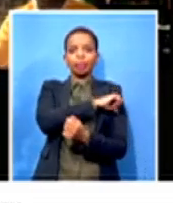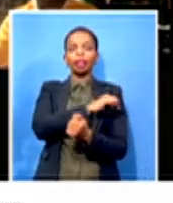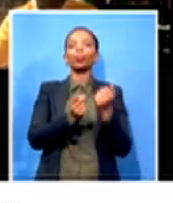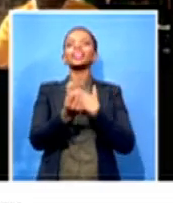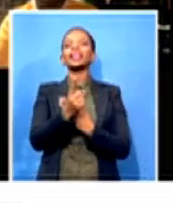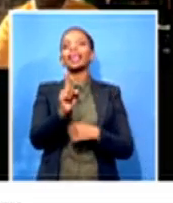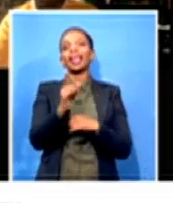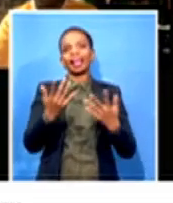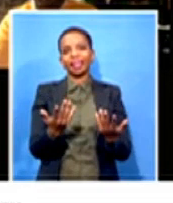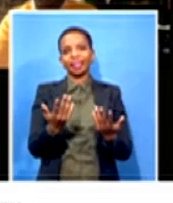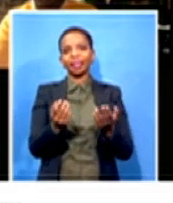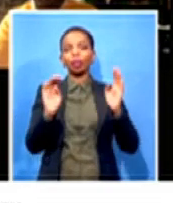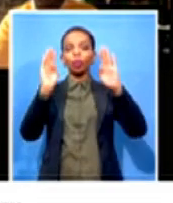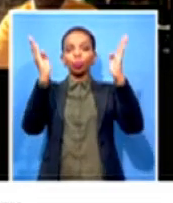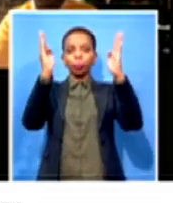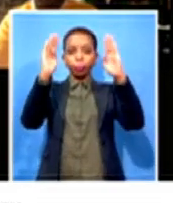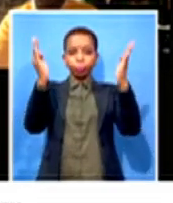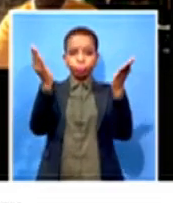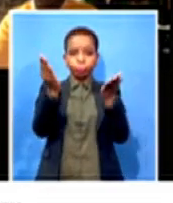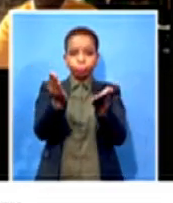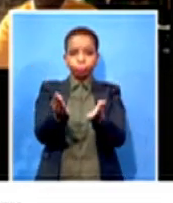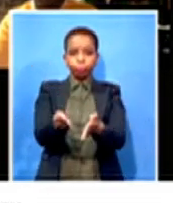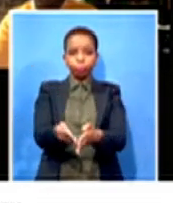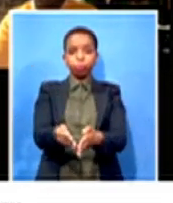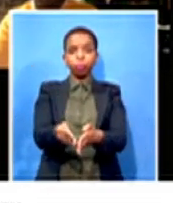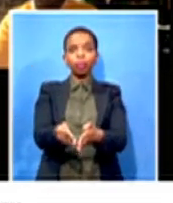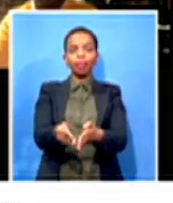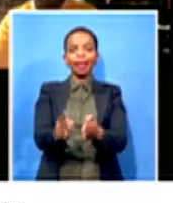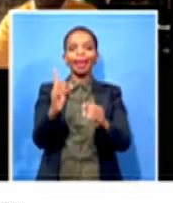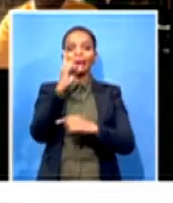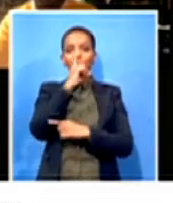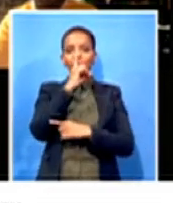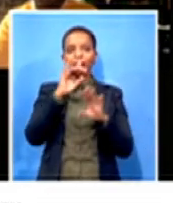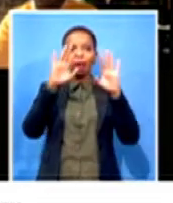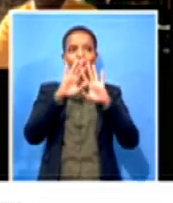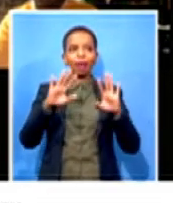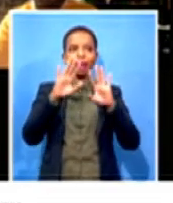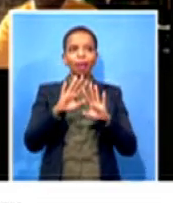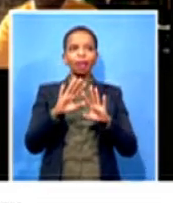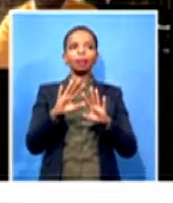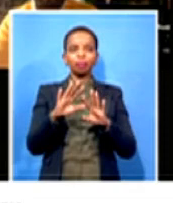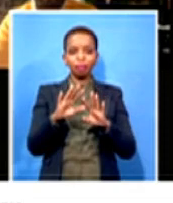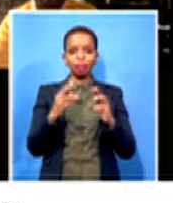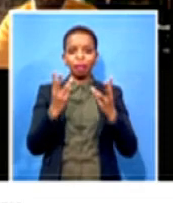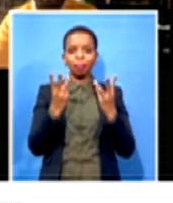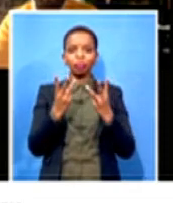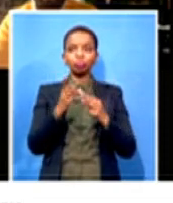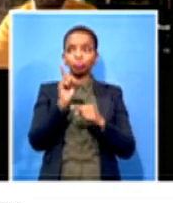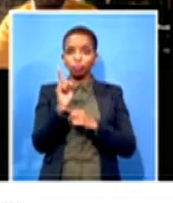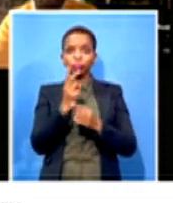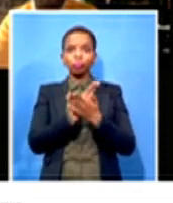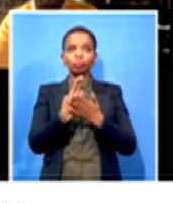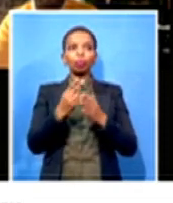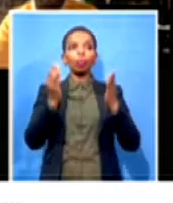were discharged. The sort of orange is people who needed ongoing care, that they were still in the